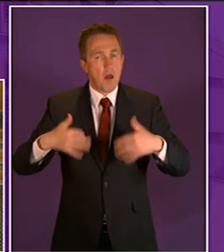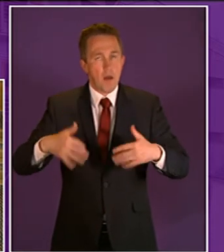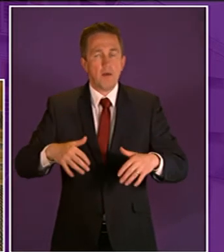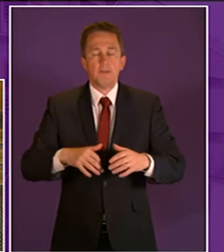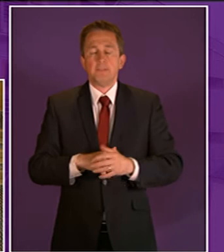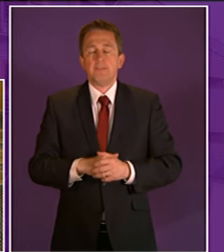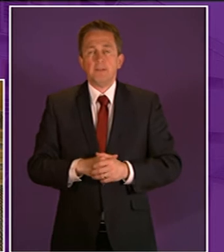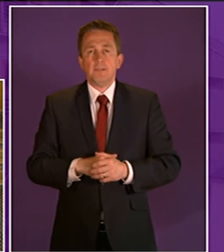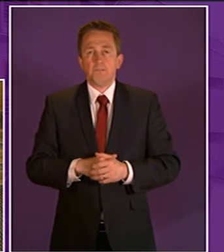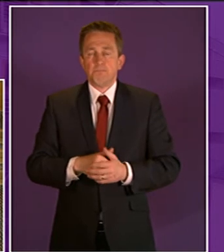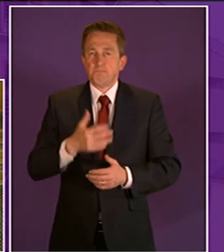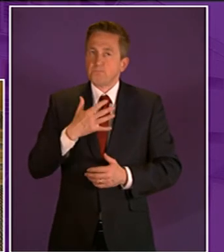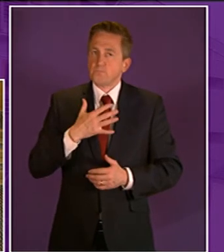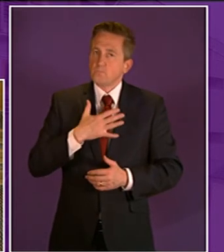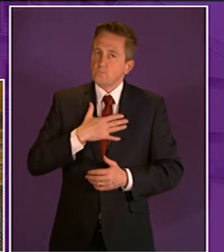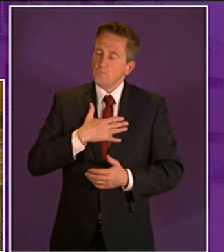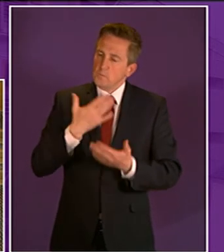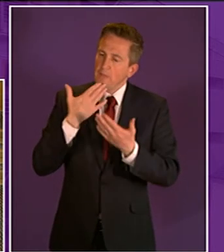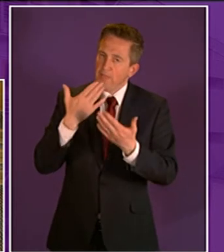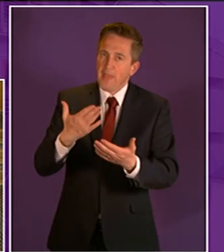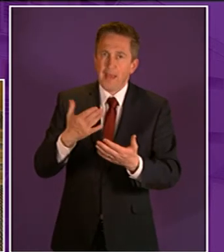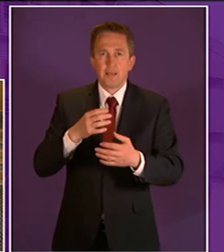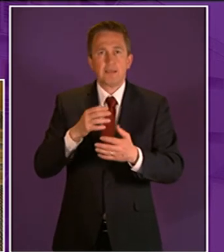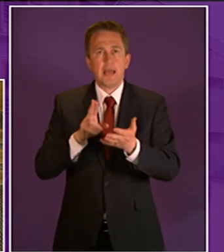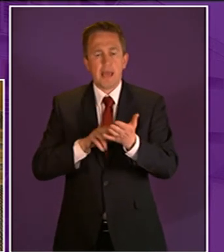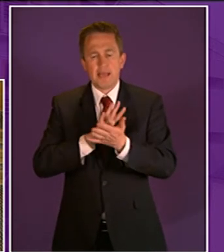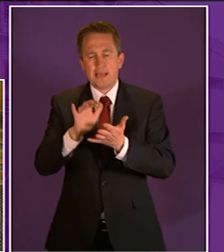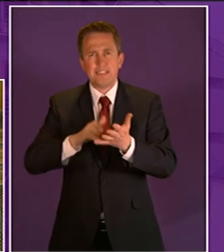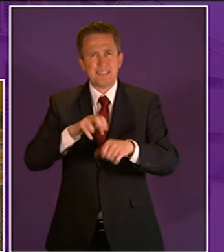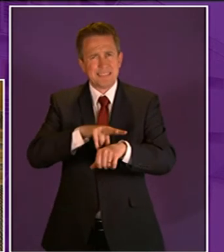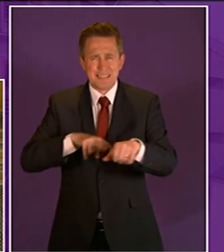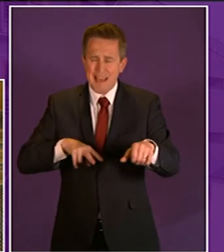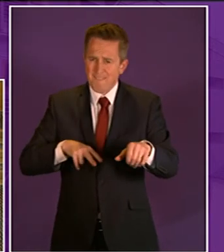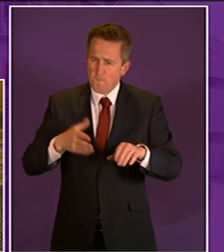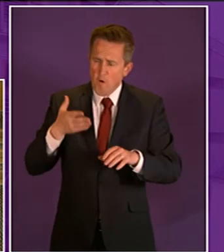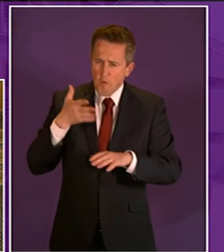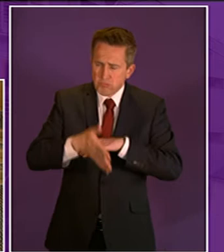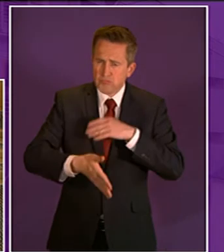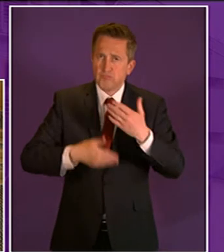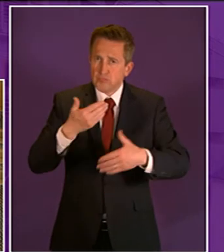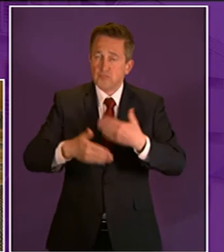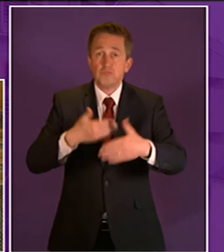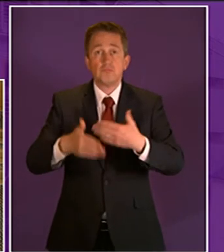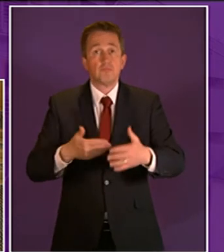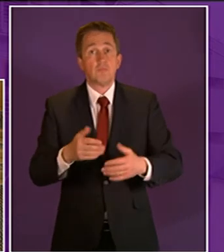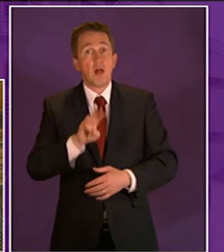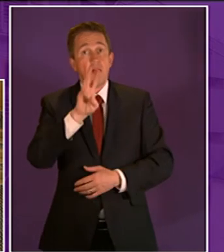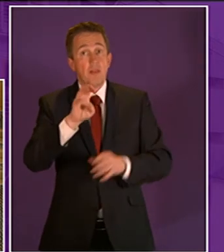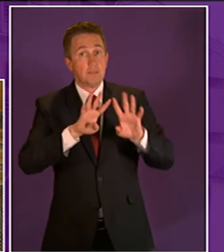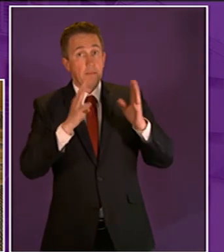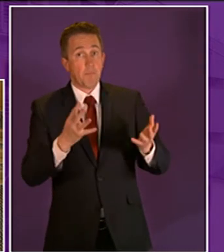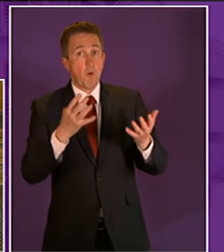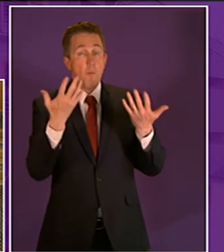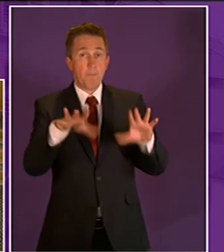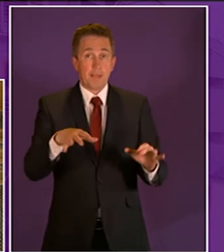I want to take the opportunity to thank them all for their efforts. Of the 13 boards affected, NHS